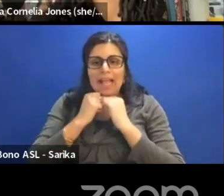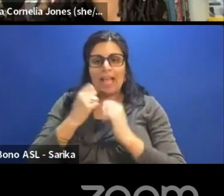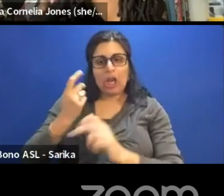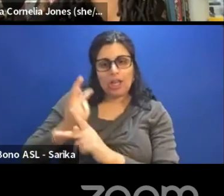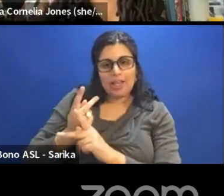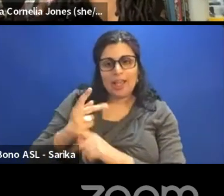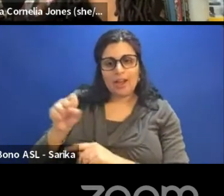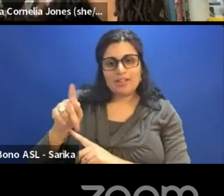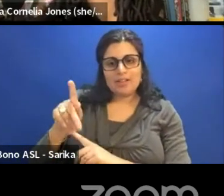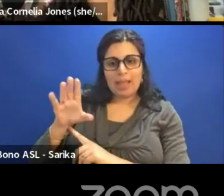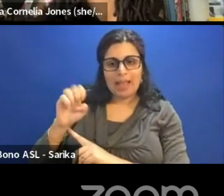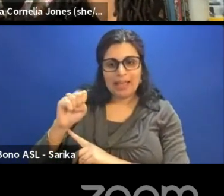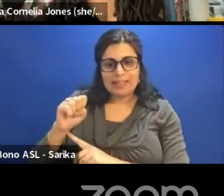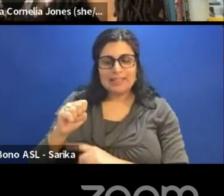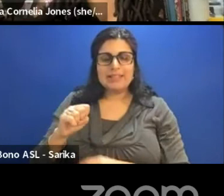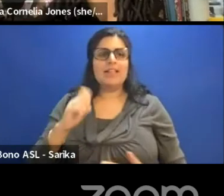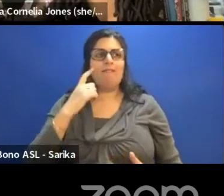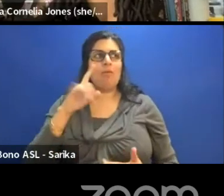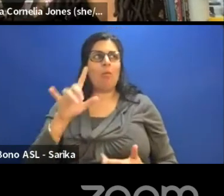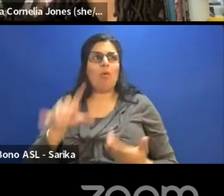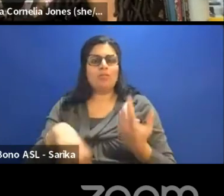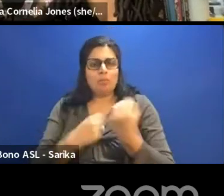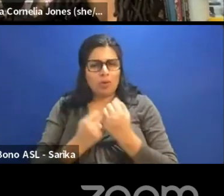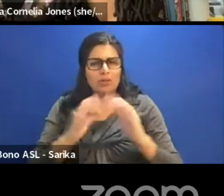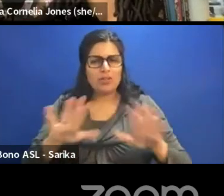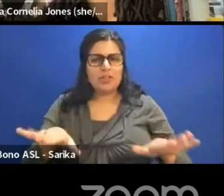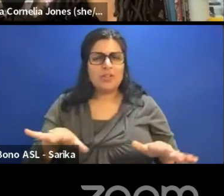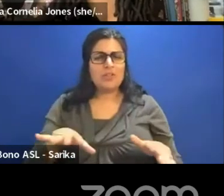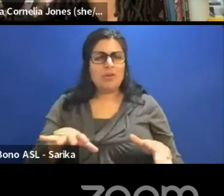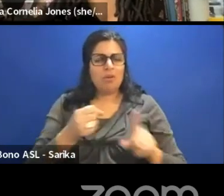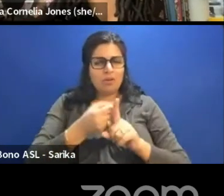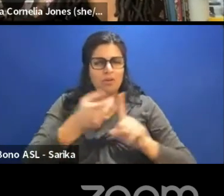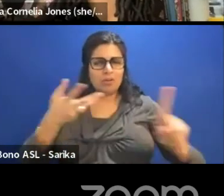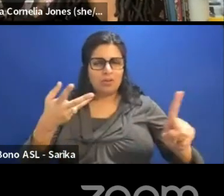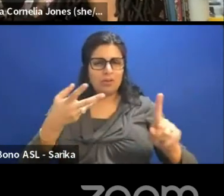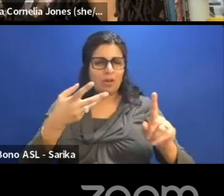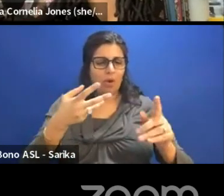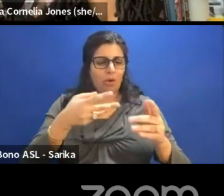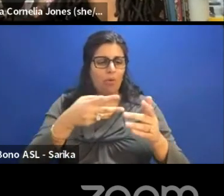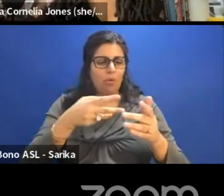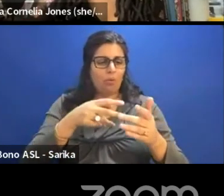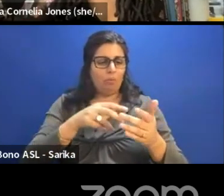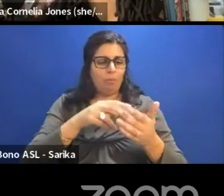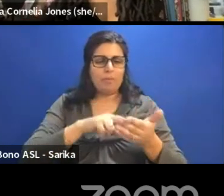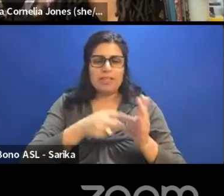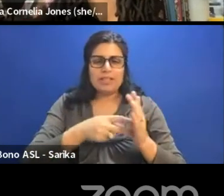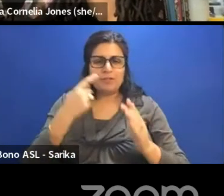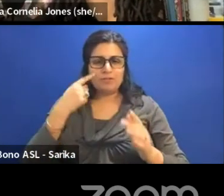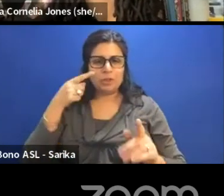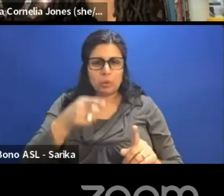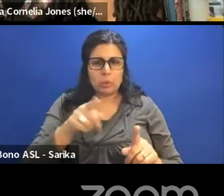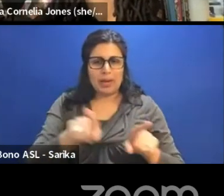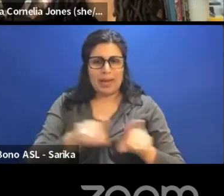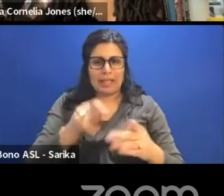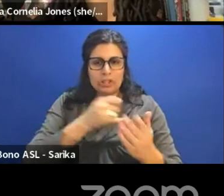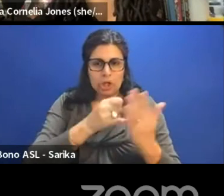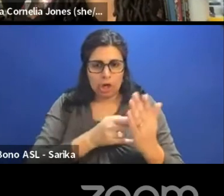to support children. Can you talk about what that means to you as an artist and what it's allowed you to be able